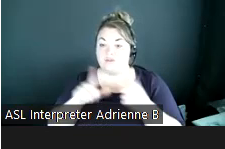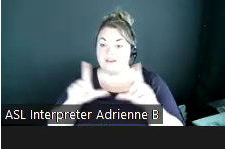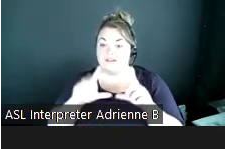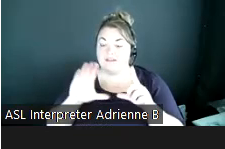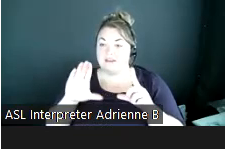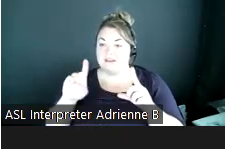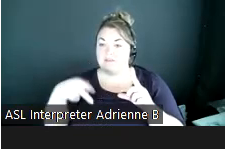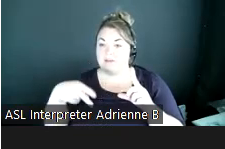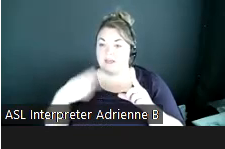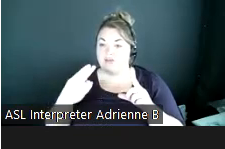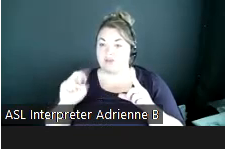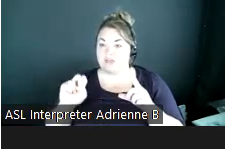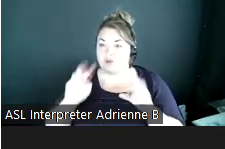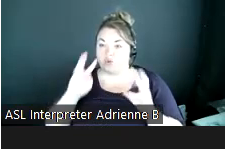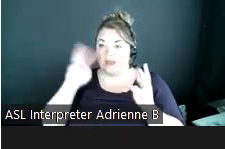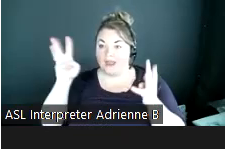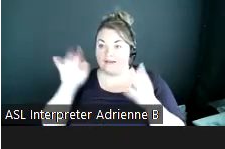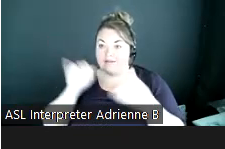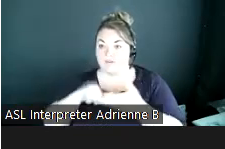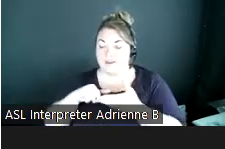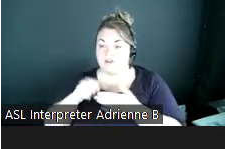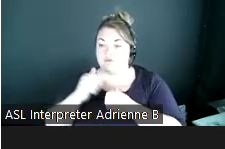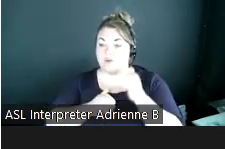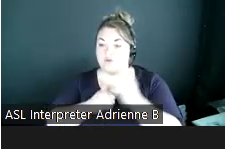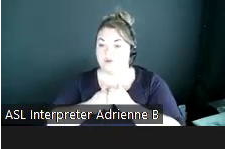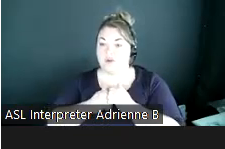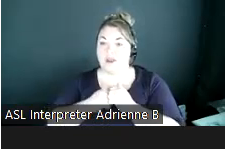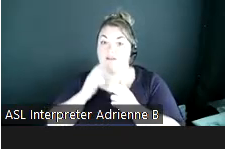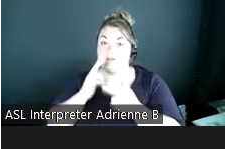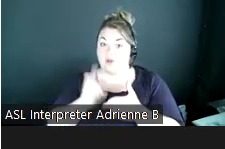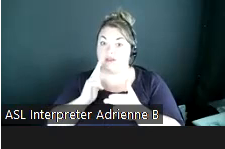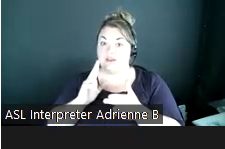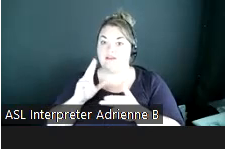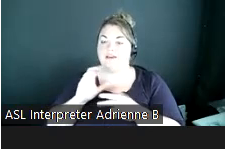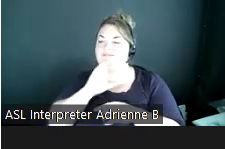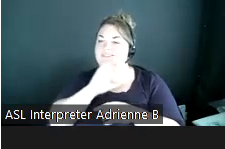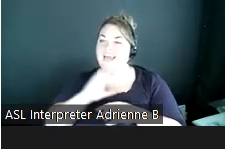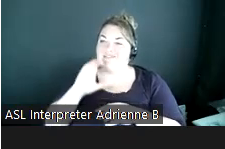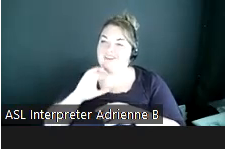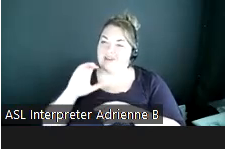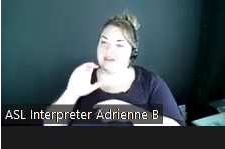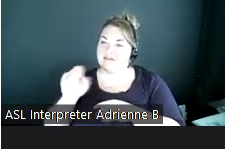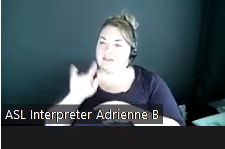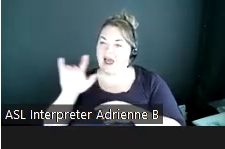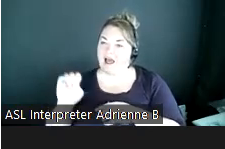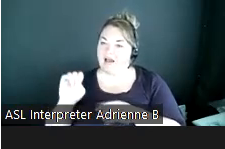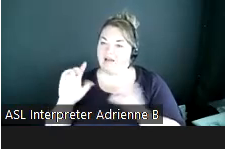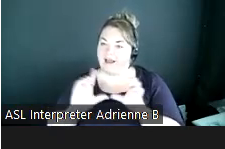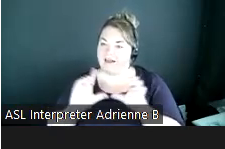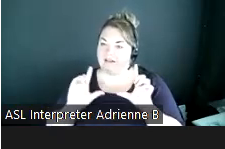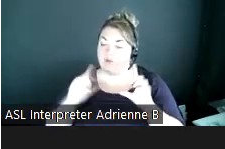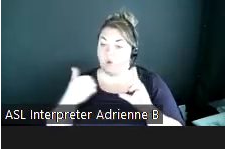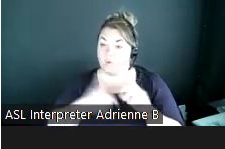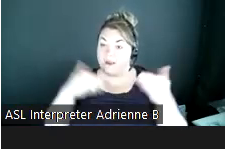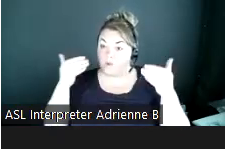CDPHE created this structure and has been calling it a cafeteria style license. And so we are moving